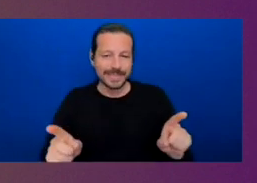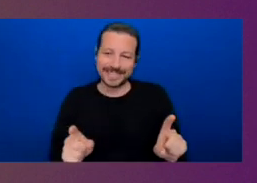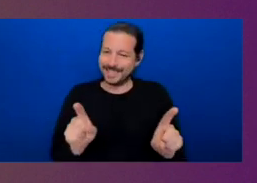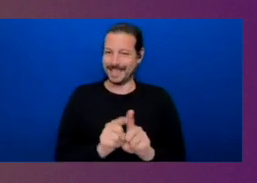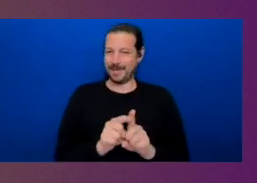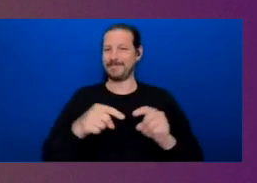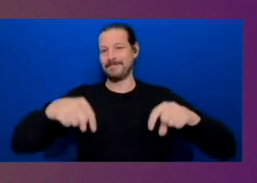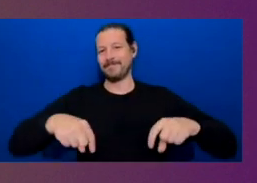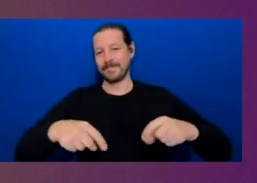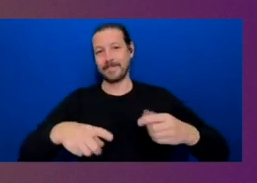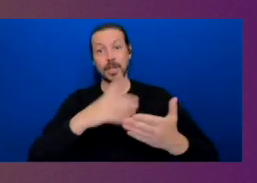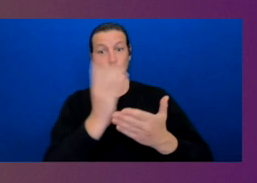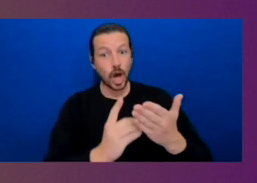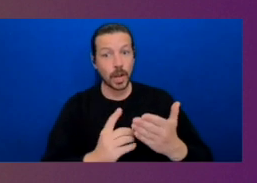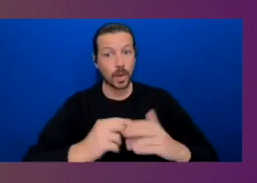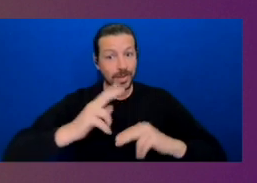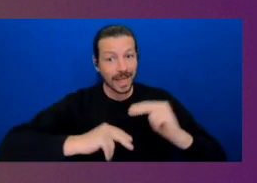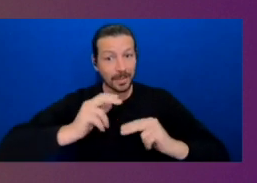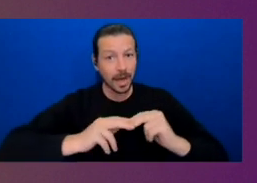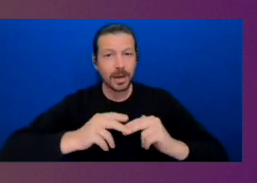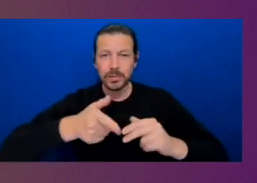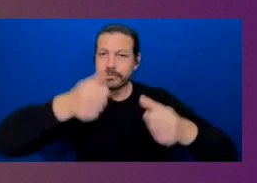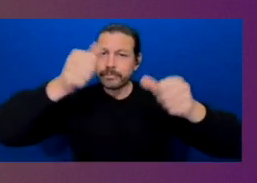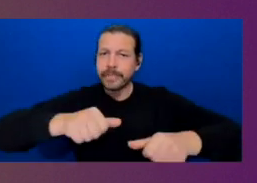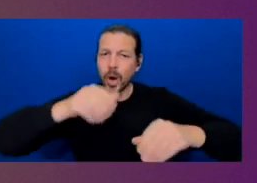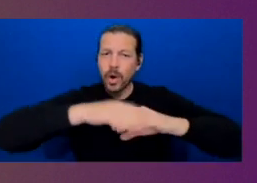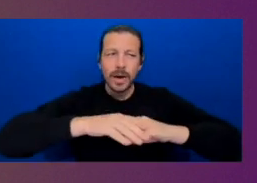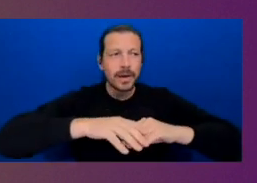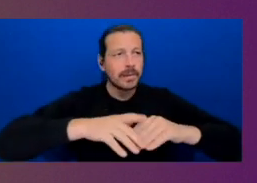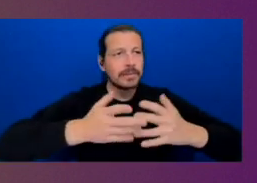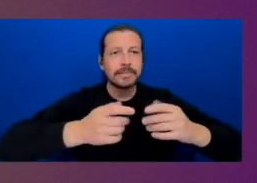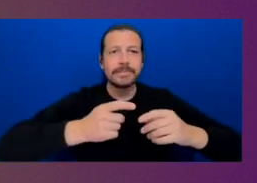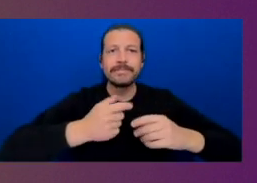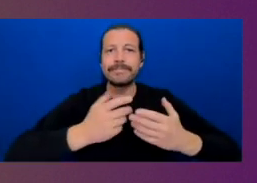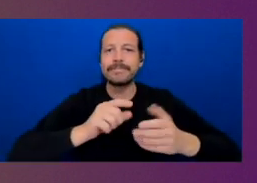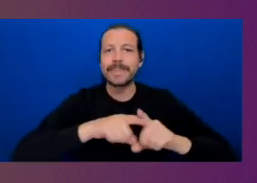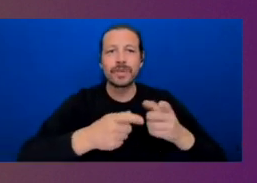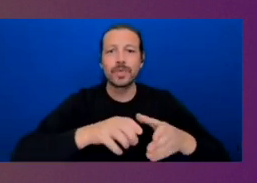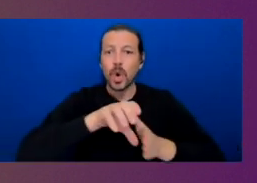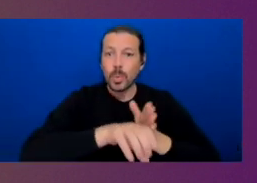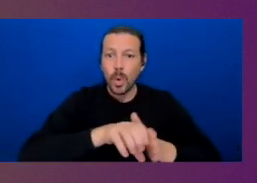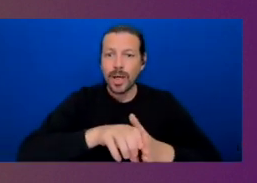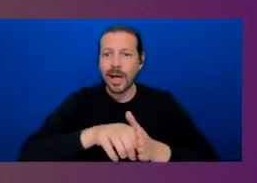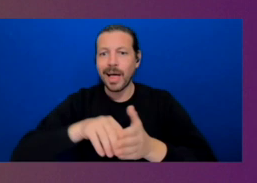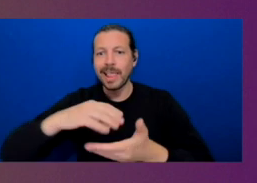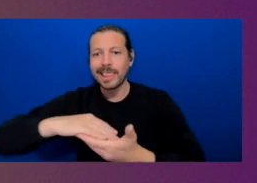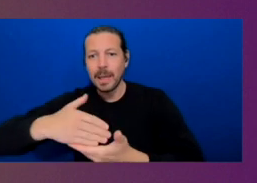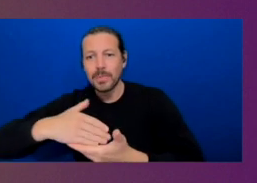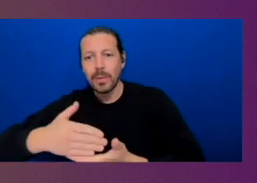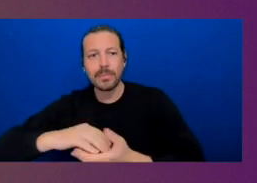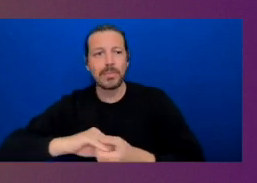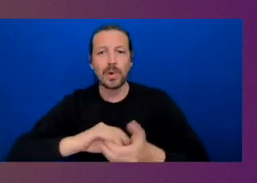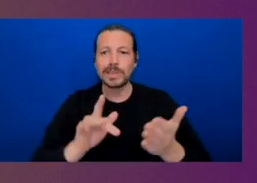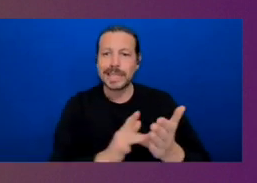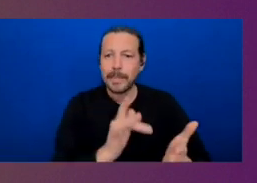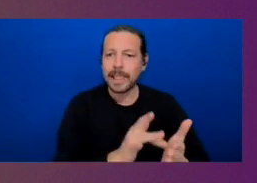You, as a designer or a developer of a product, will be familiar with the difference between a desktop or a laptop interaction and a tablet device